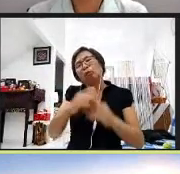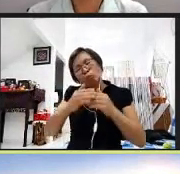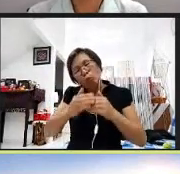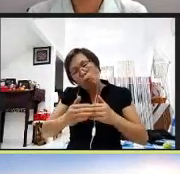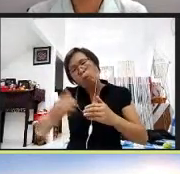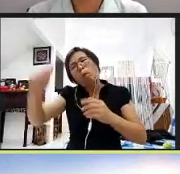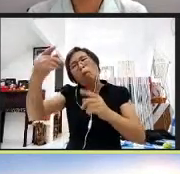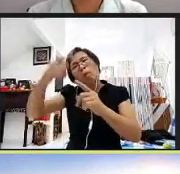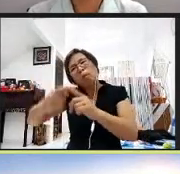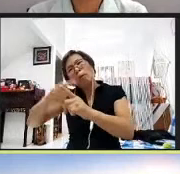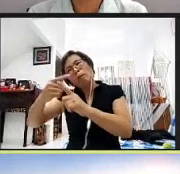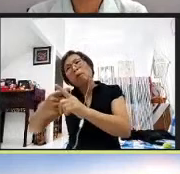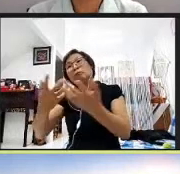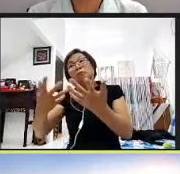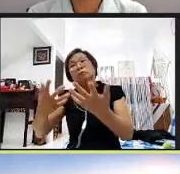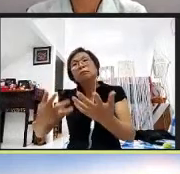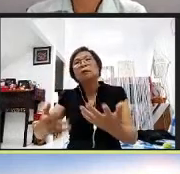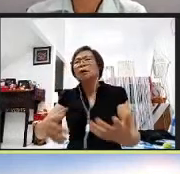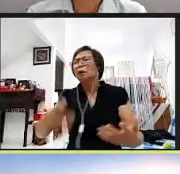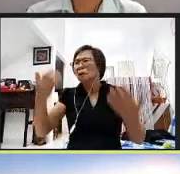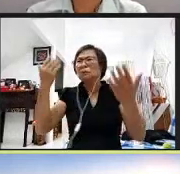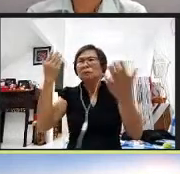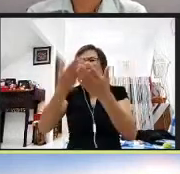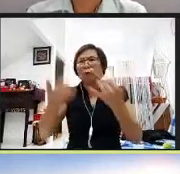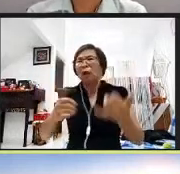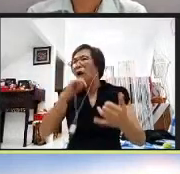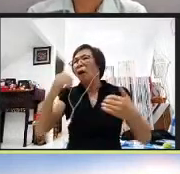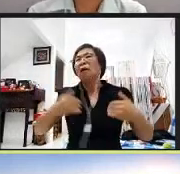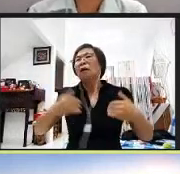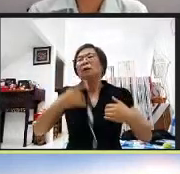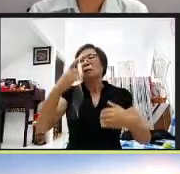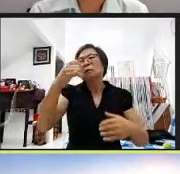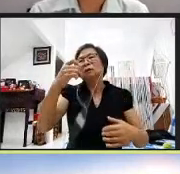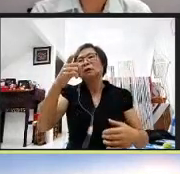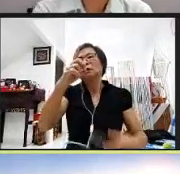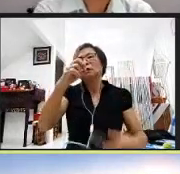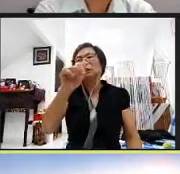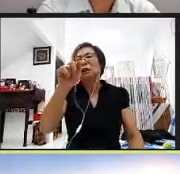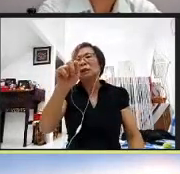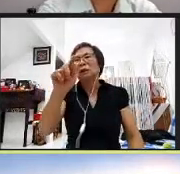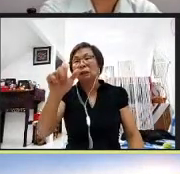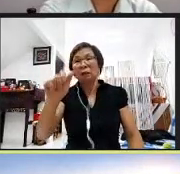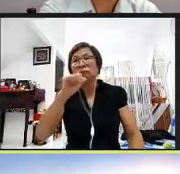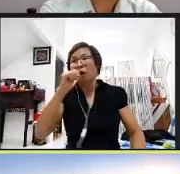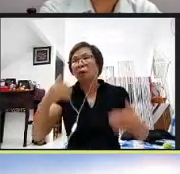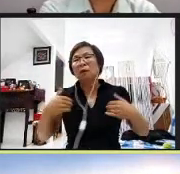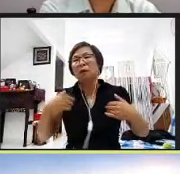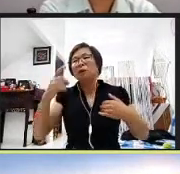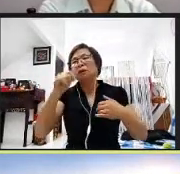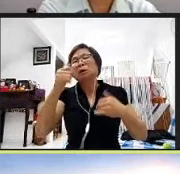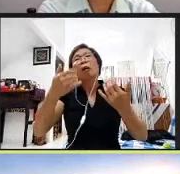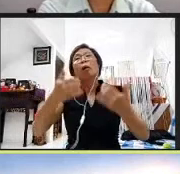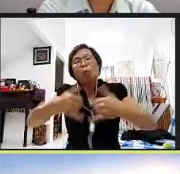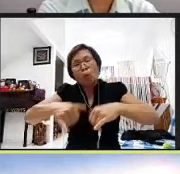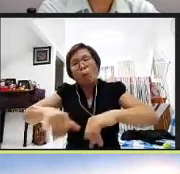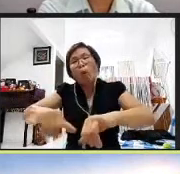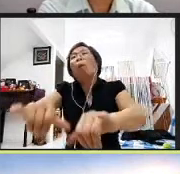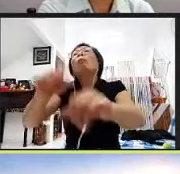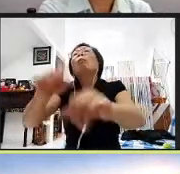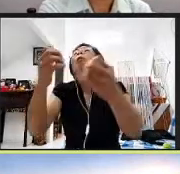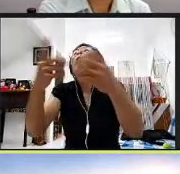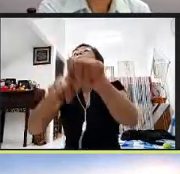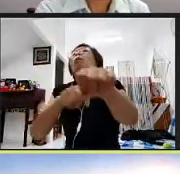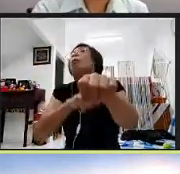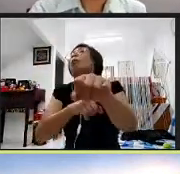we still do not have data that this thing can last and persist for how long, as we only